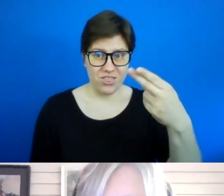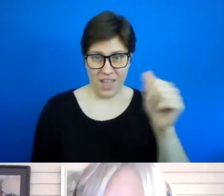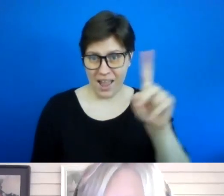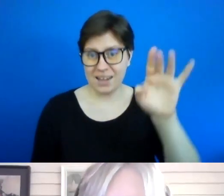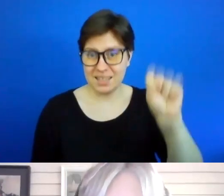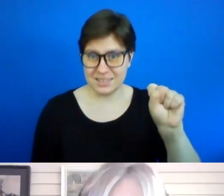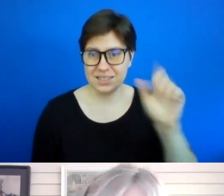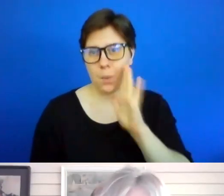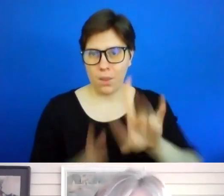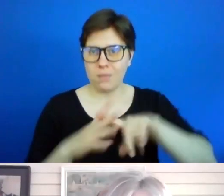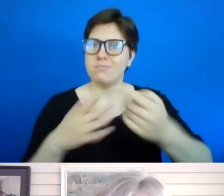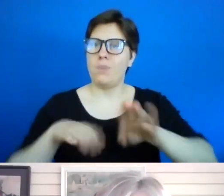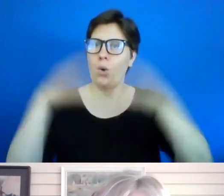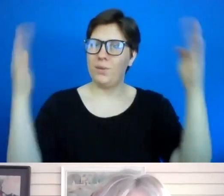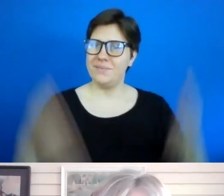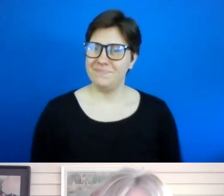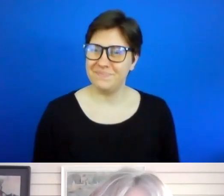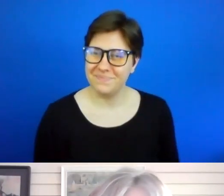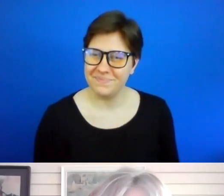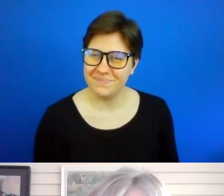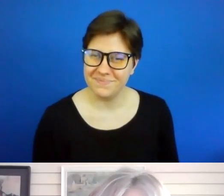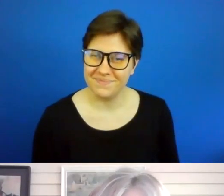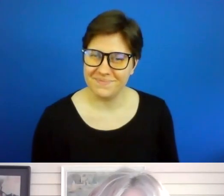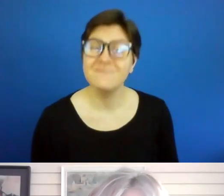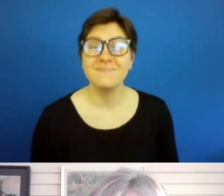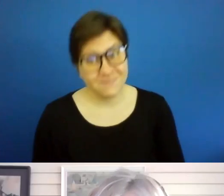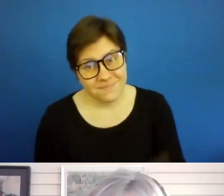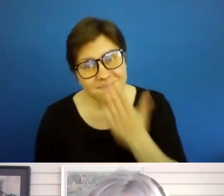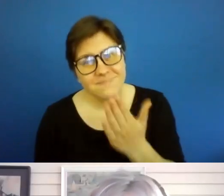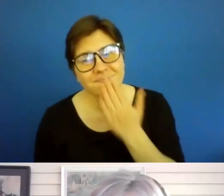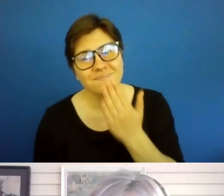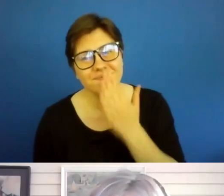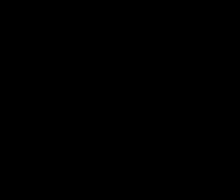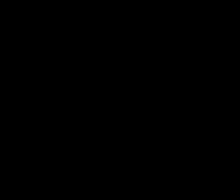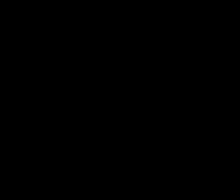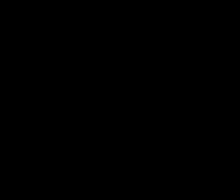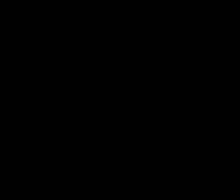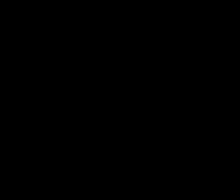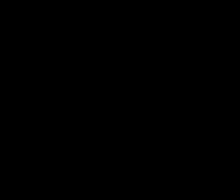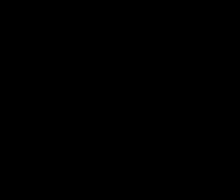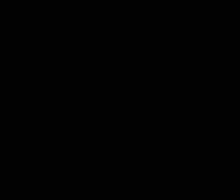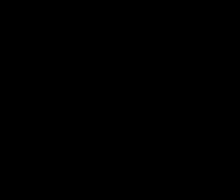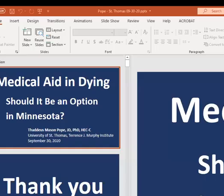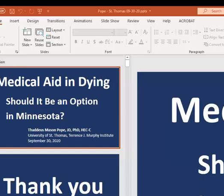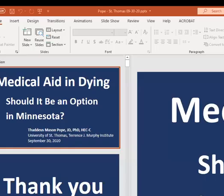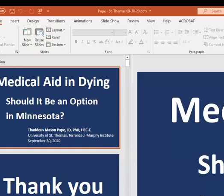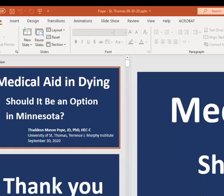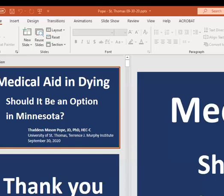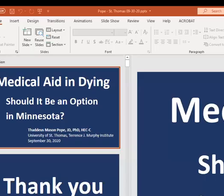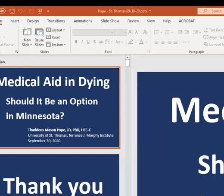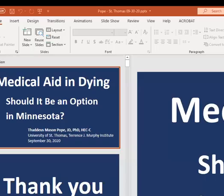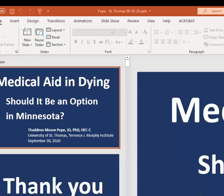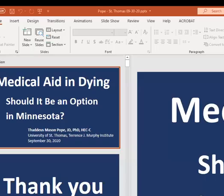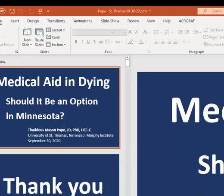the conversation. Thaddeus? Thank you. So this is the only part that I've prepared